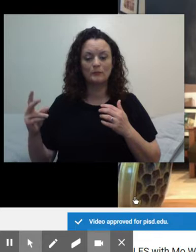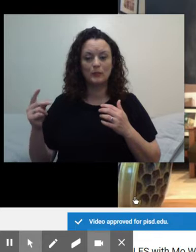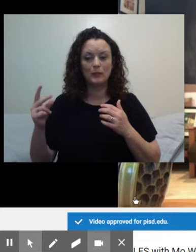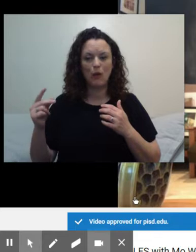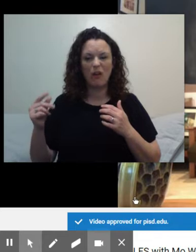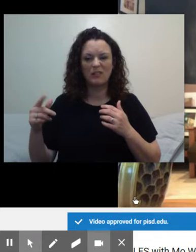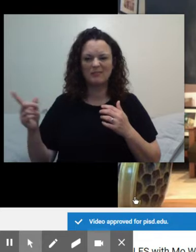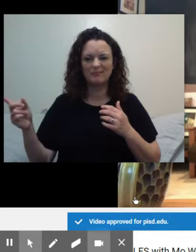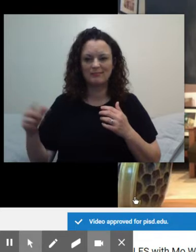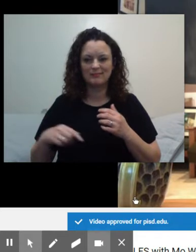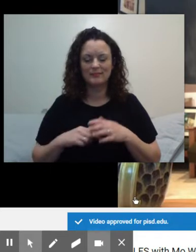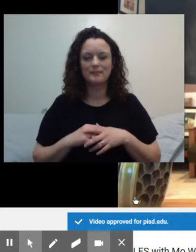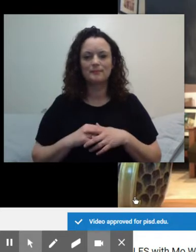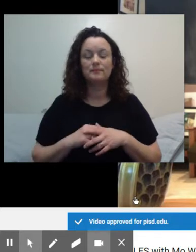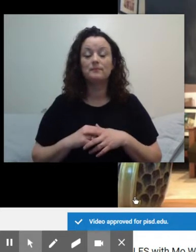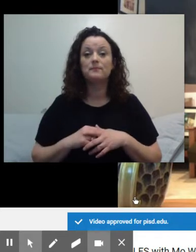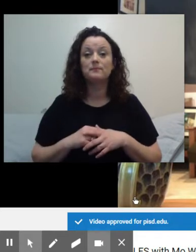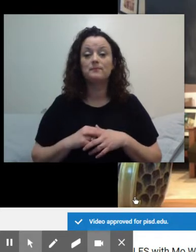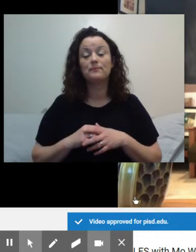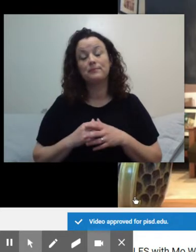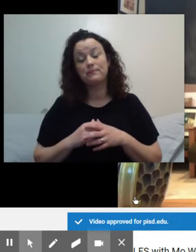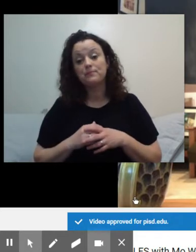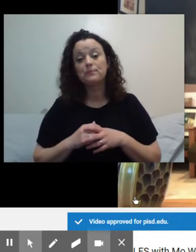Well, first of all,